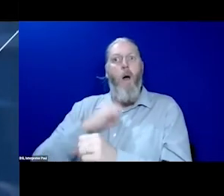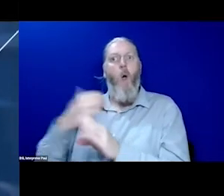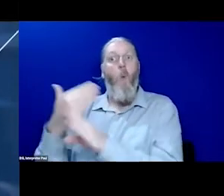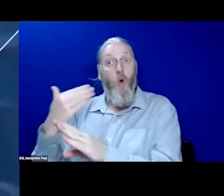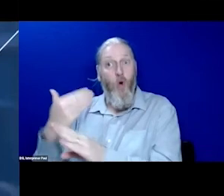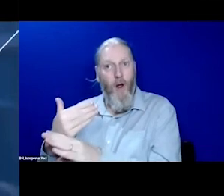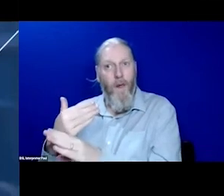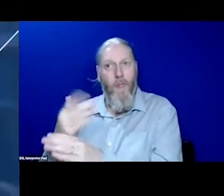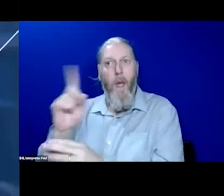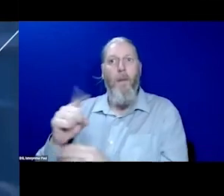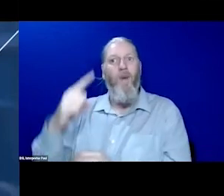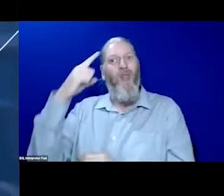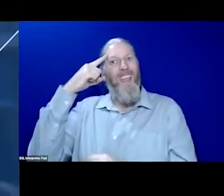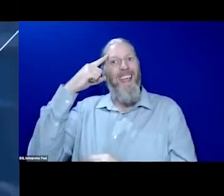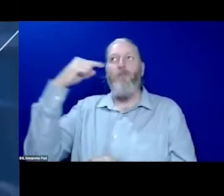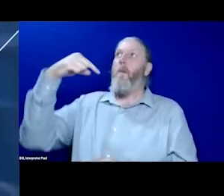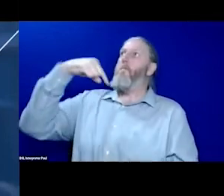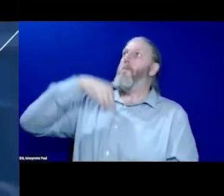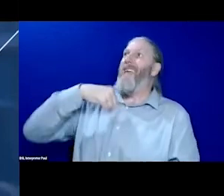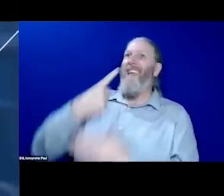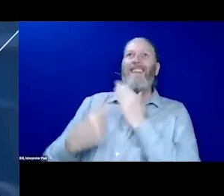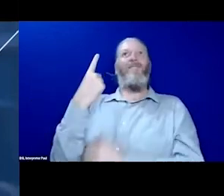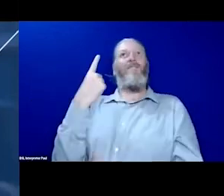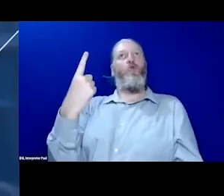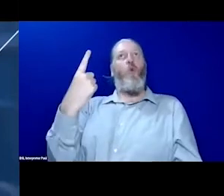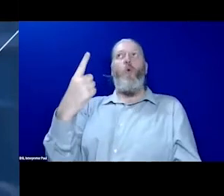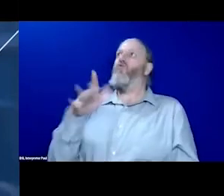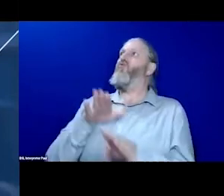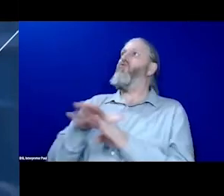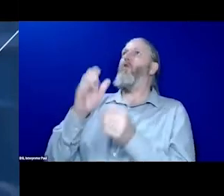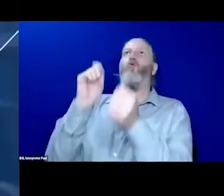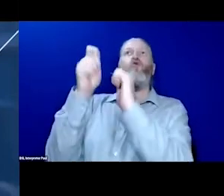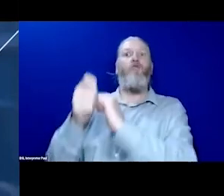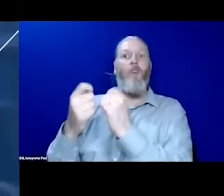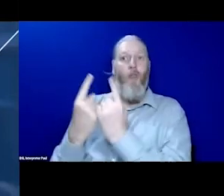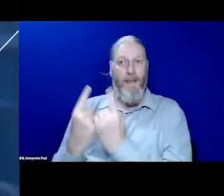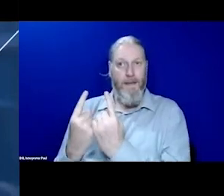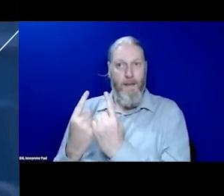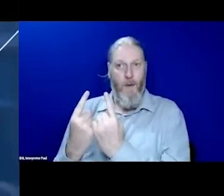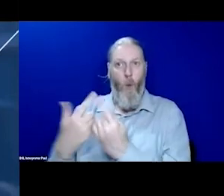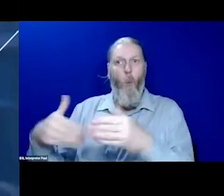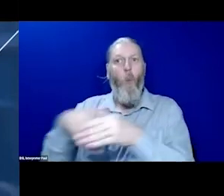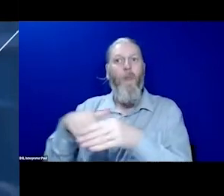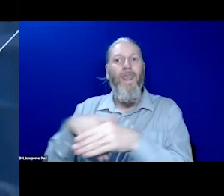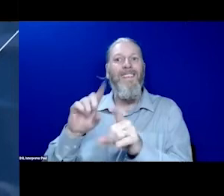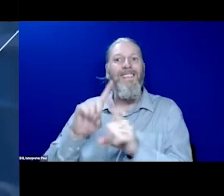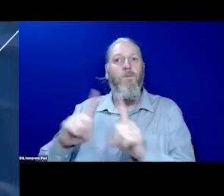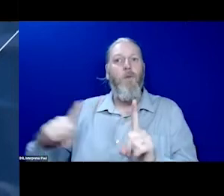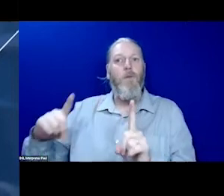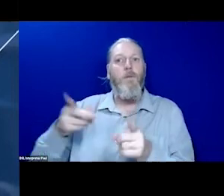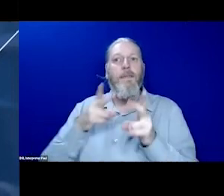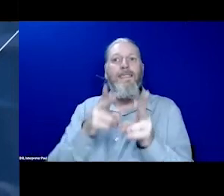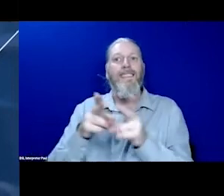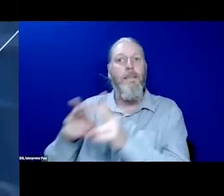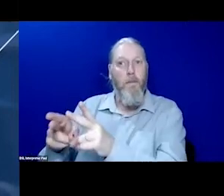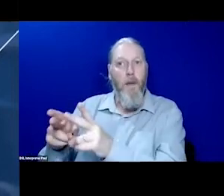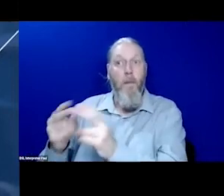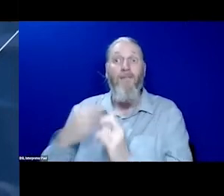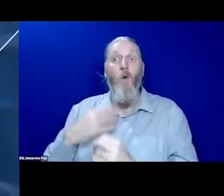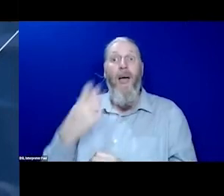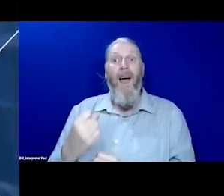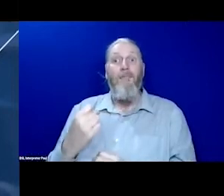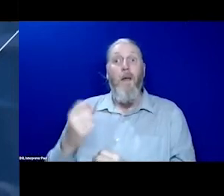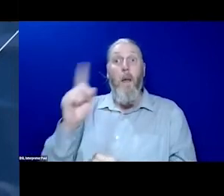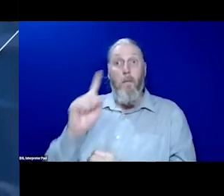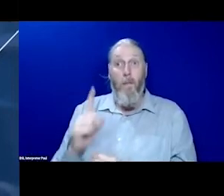an individual within a wider ecosystem. And the more we have individuals popping up in ways that are independent but